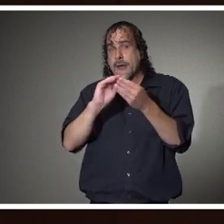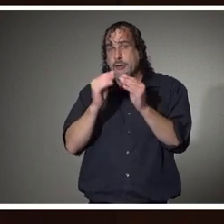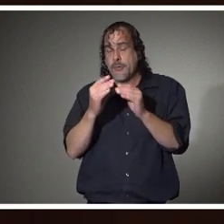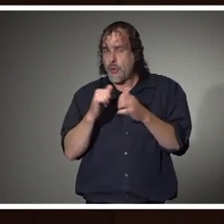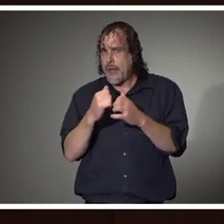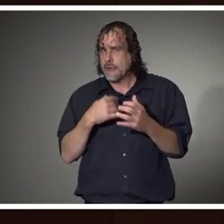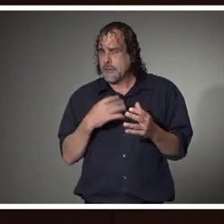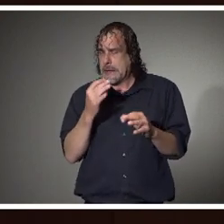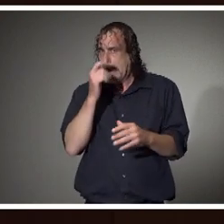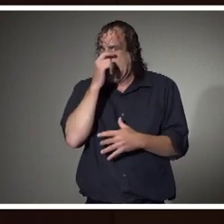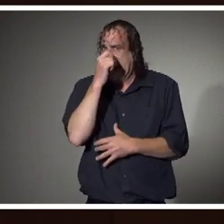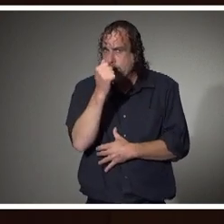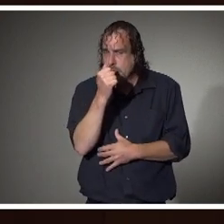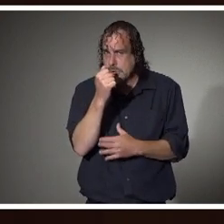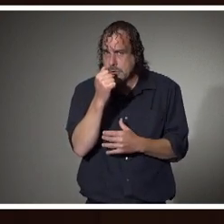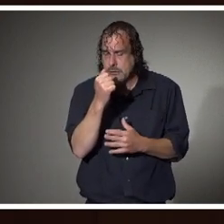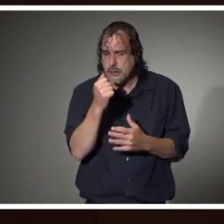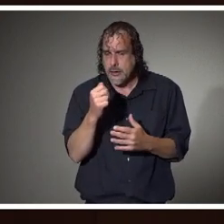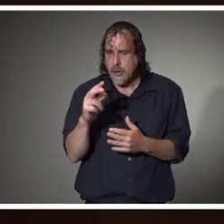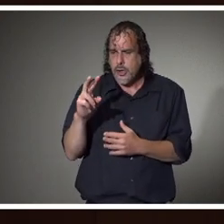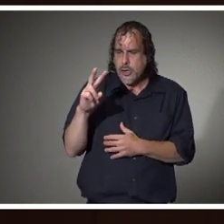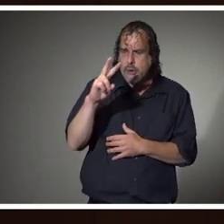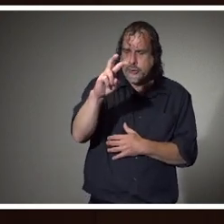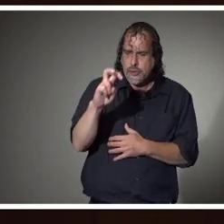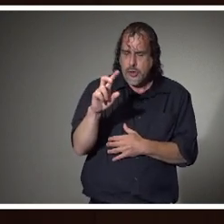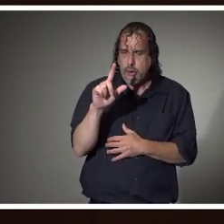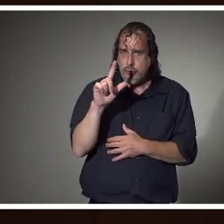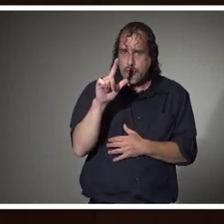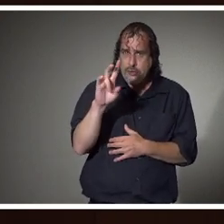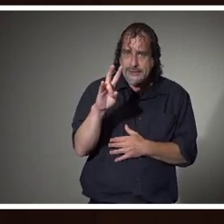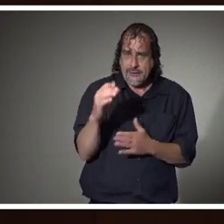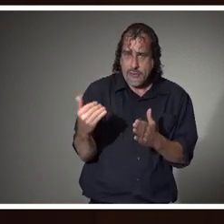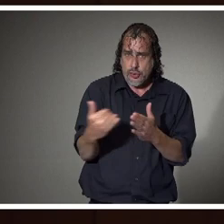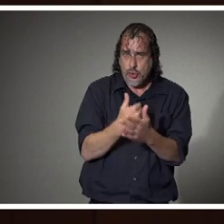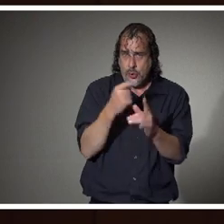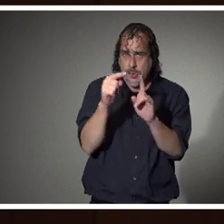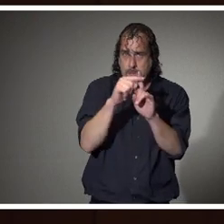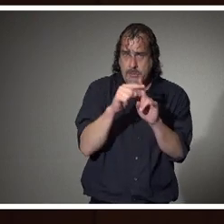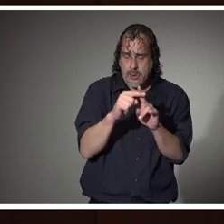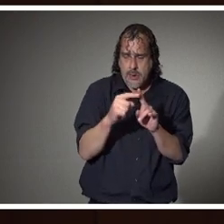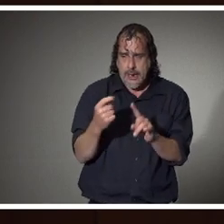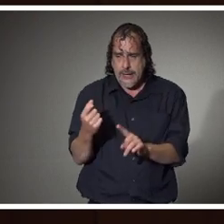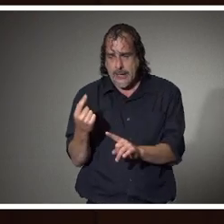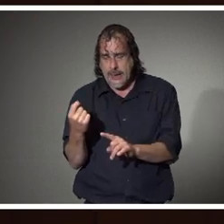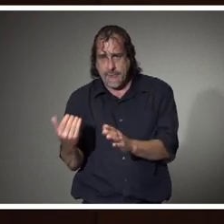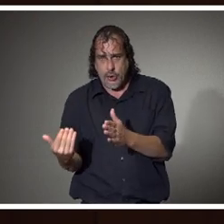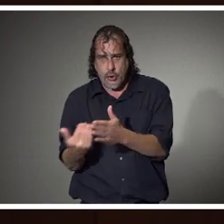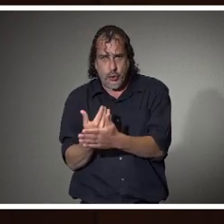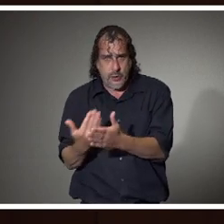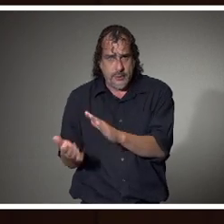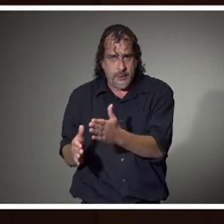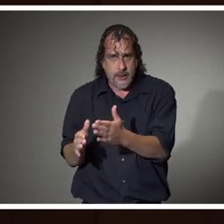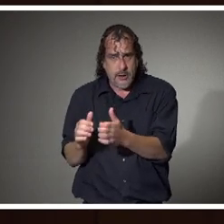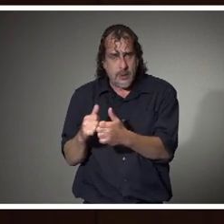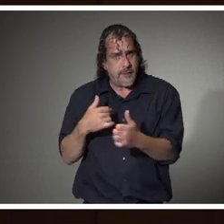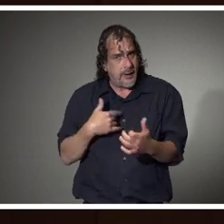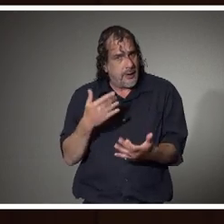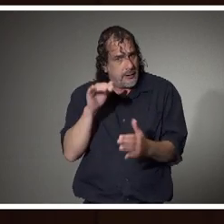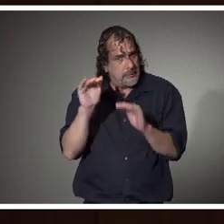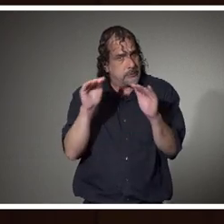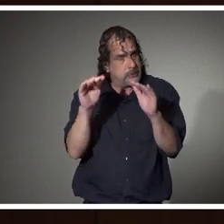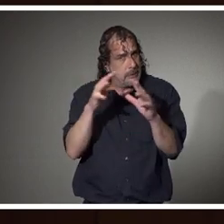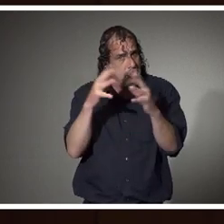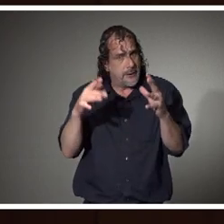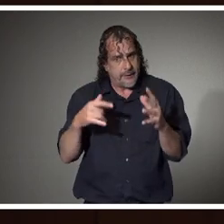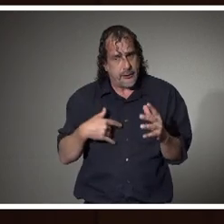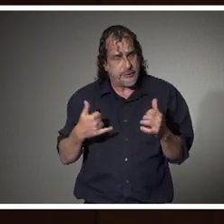information. Reported 227 new cases today and 11 new deaths. So really a pretty strong reminder that there's still a lot of